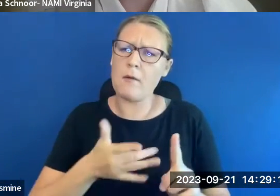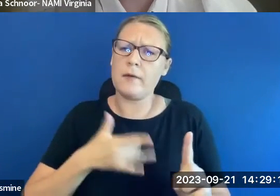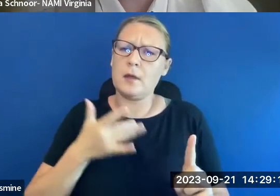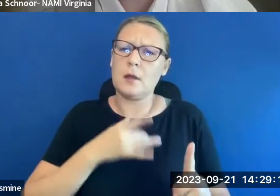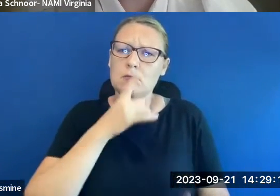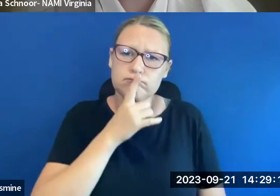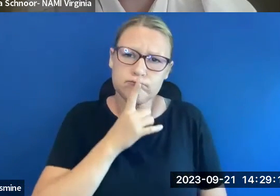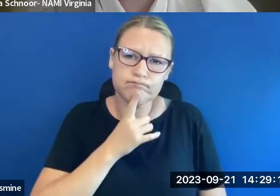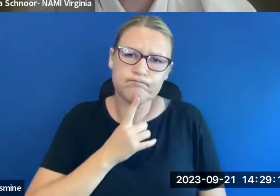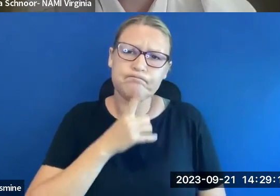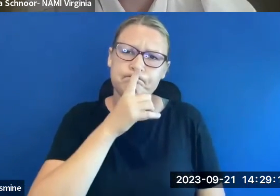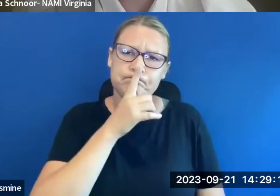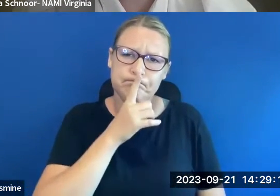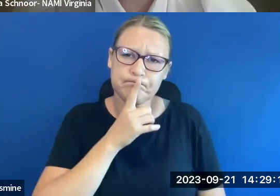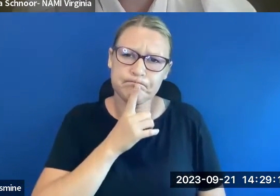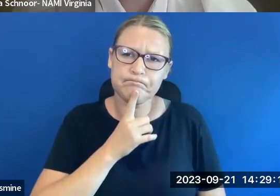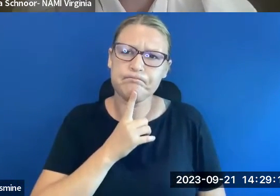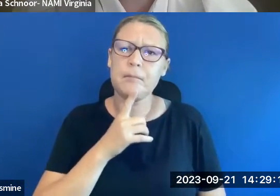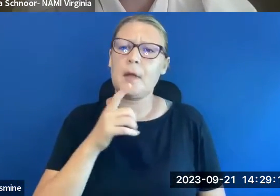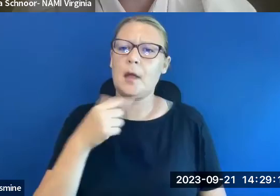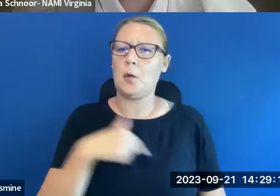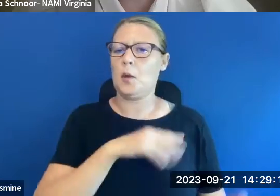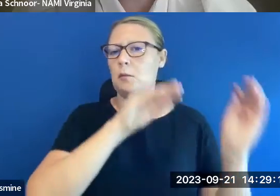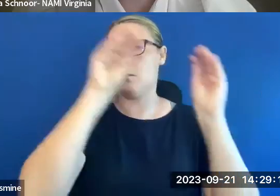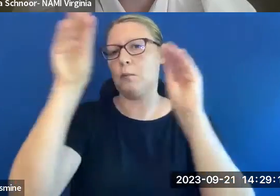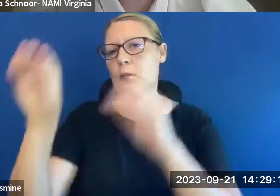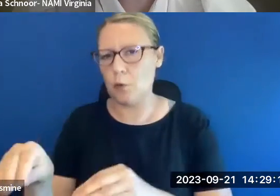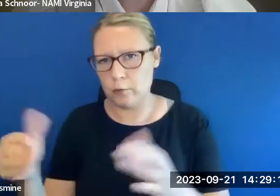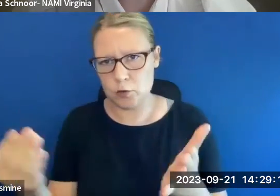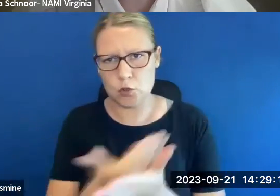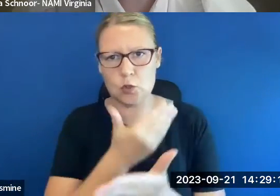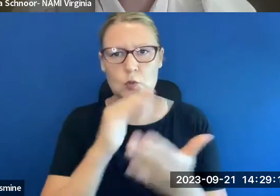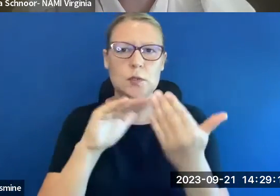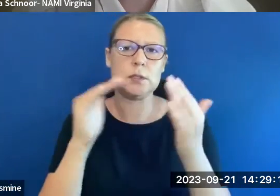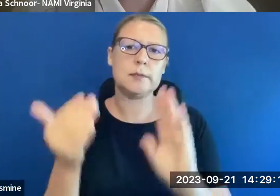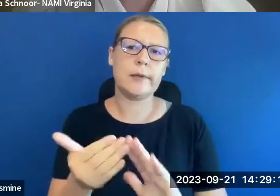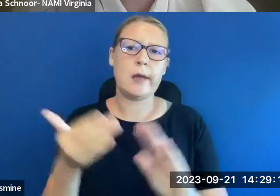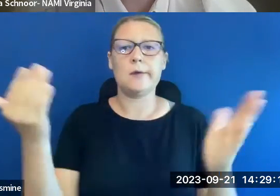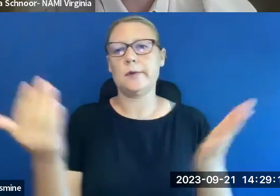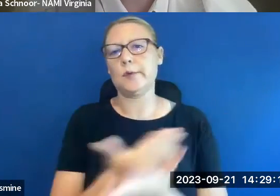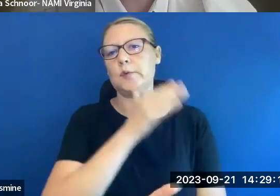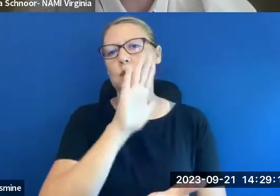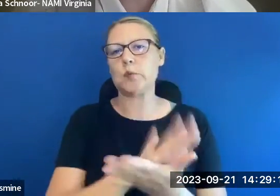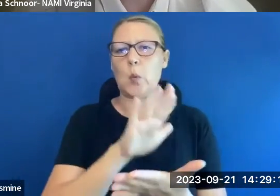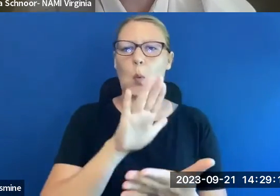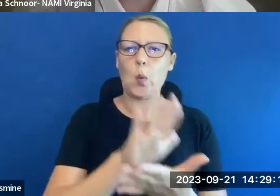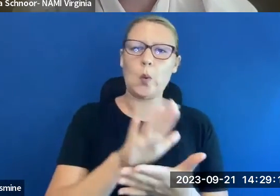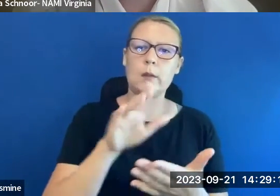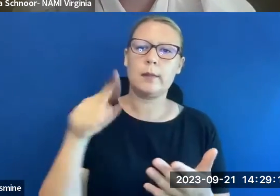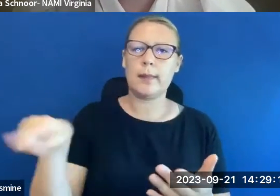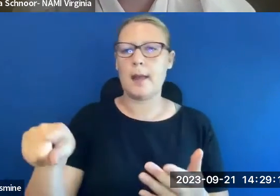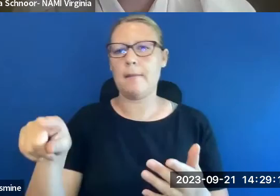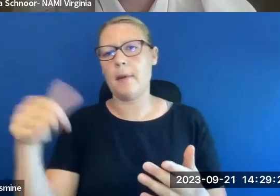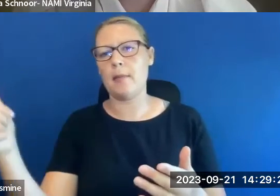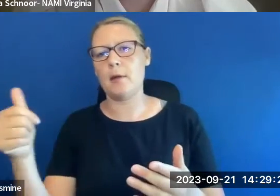And during this transition, we just moved to a new town. They were getting picked on. They were the new kid. And we just kind